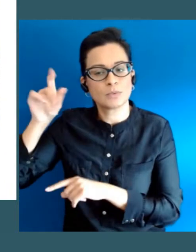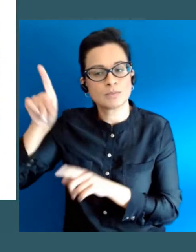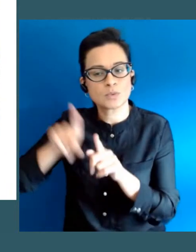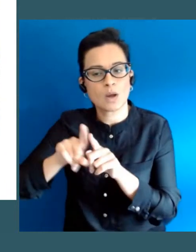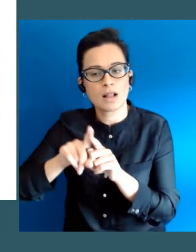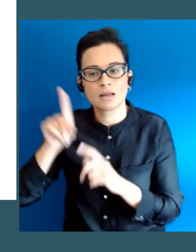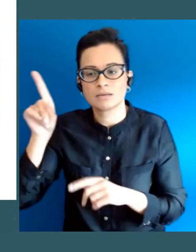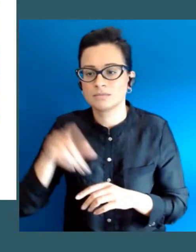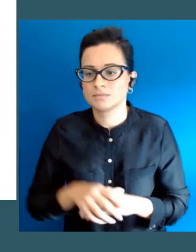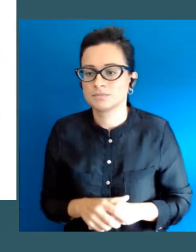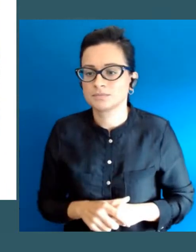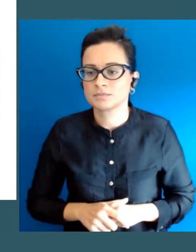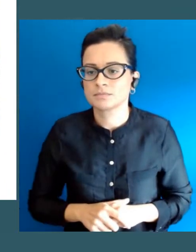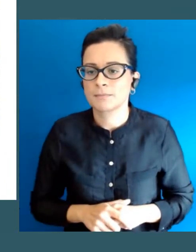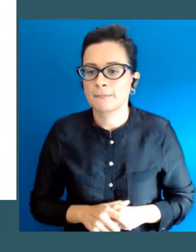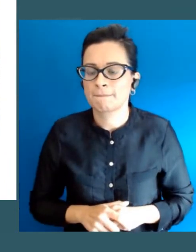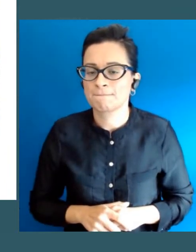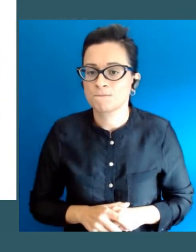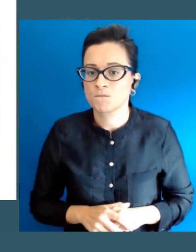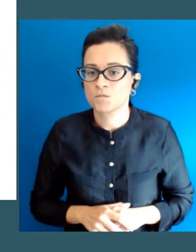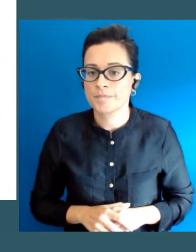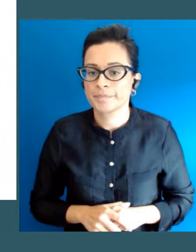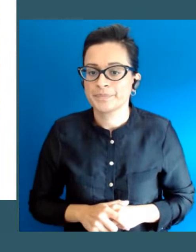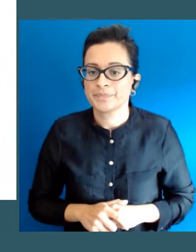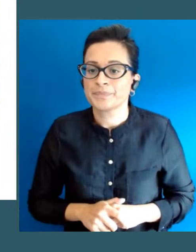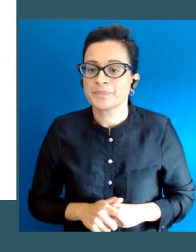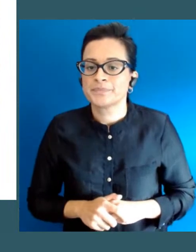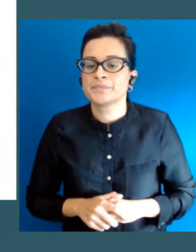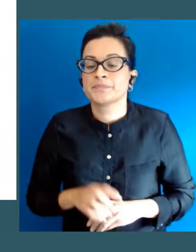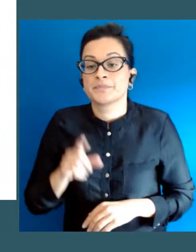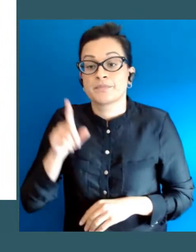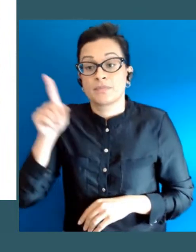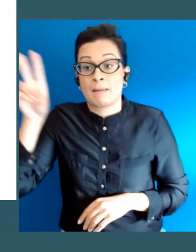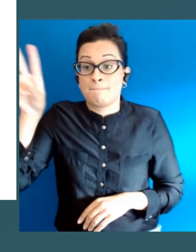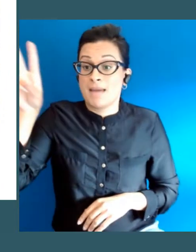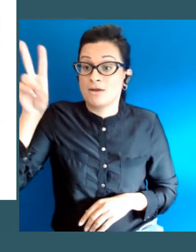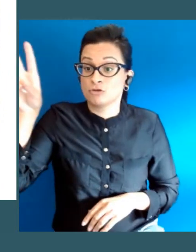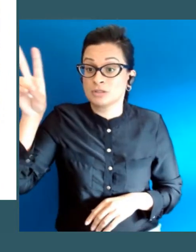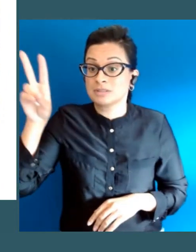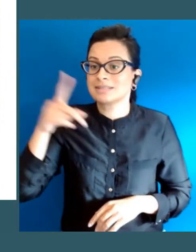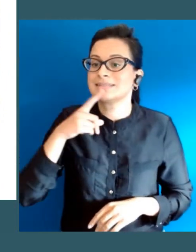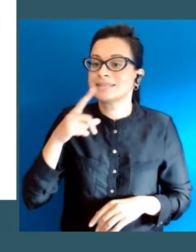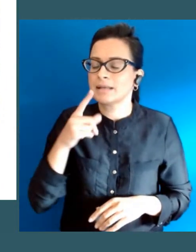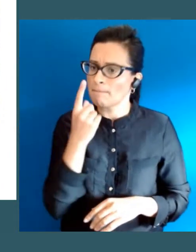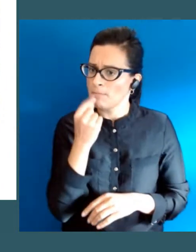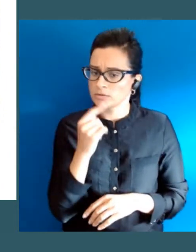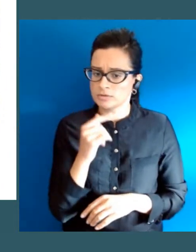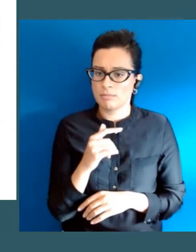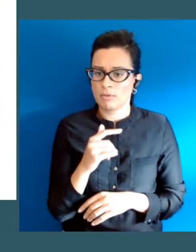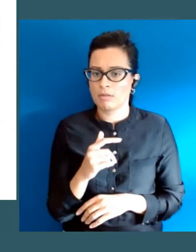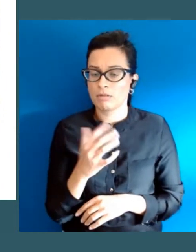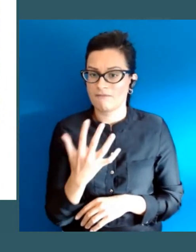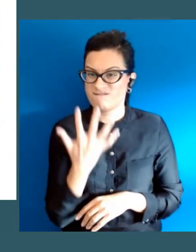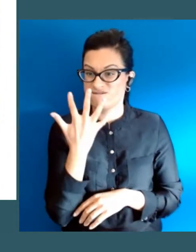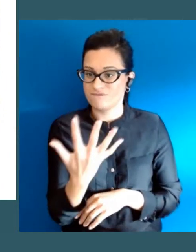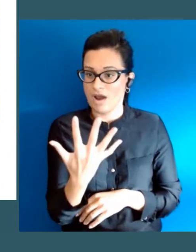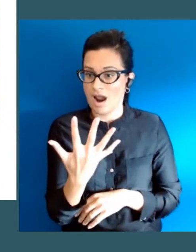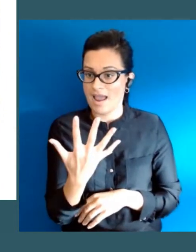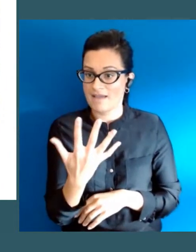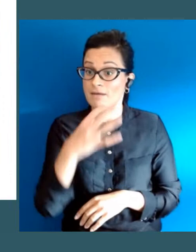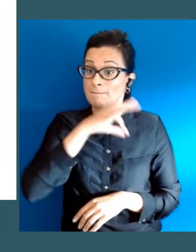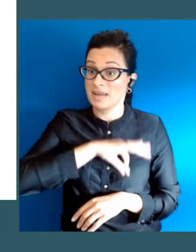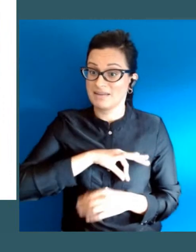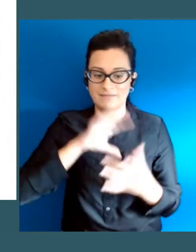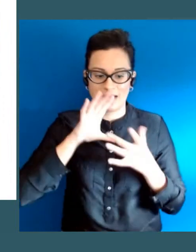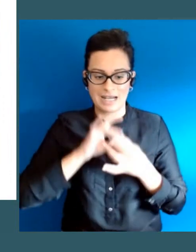So when asked to rank the most important among 5 potential benefits of any treatment, and at the time we didn't know